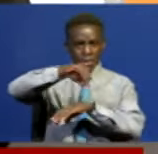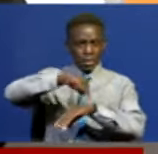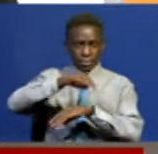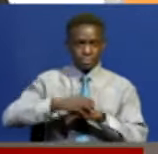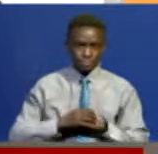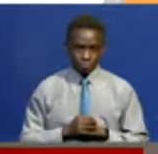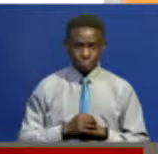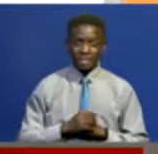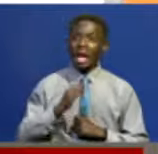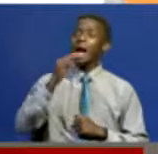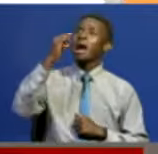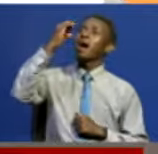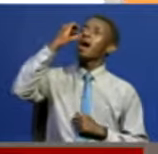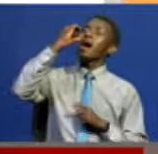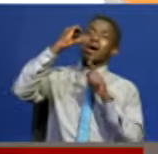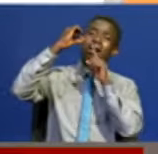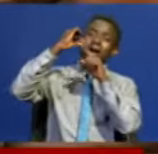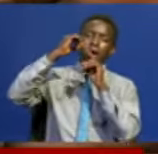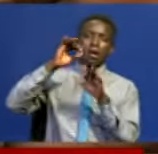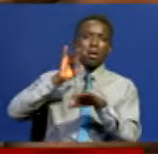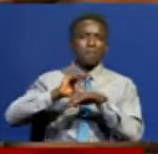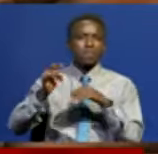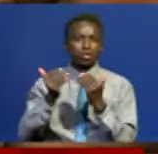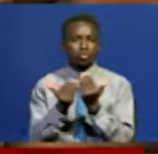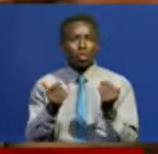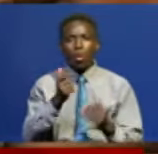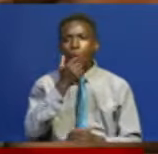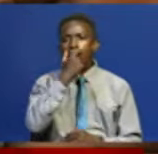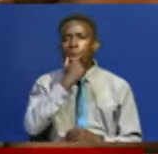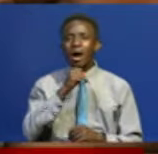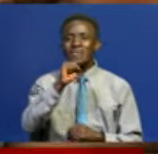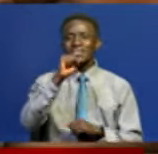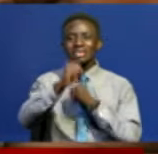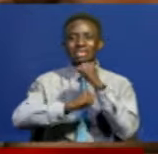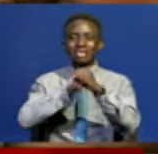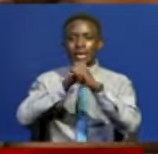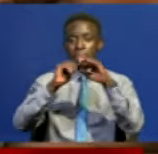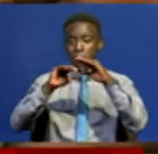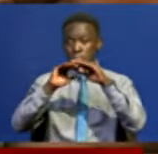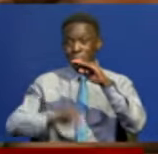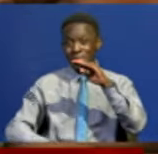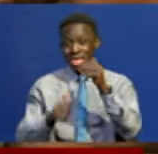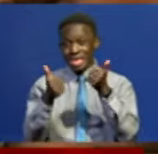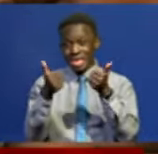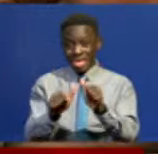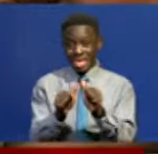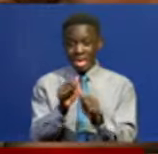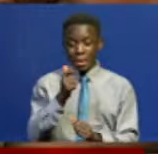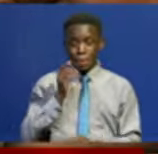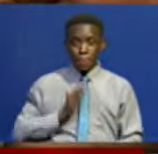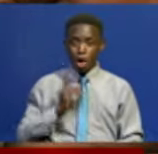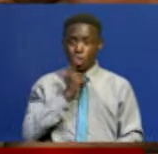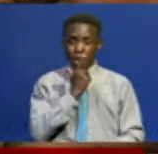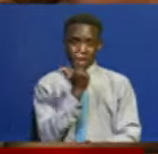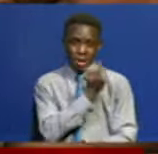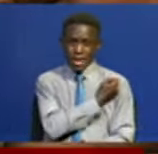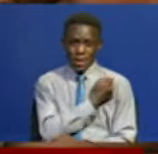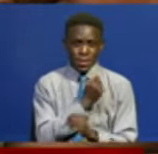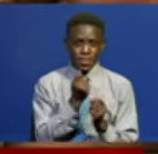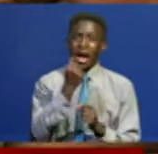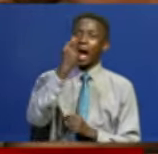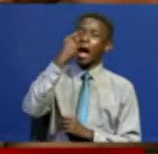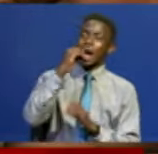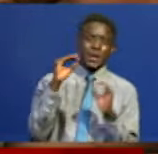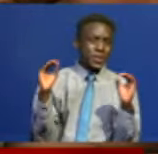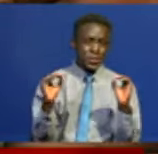Polio affects children under the age of 5, but anyone of any age who is not vaccinated can contract this